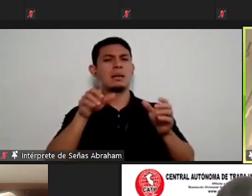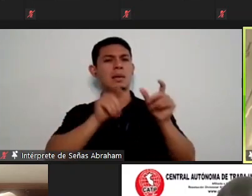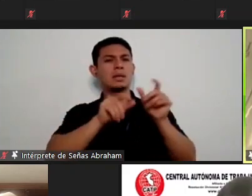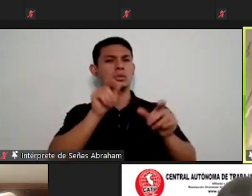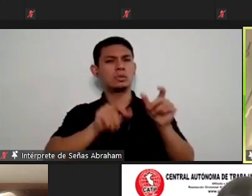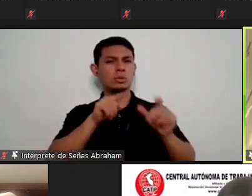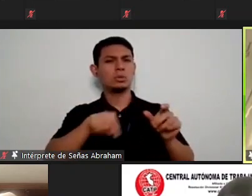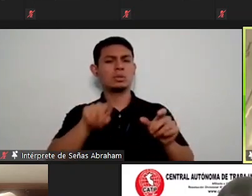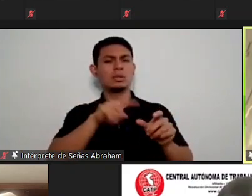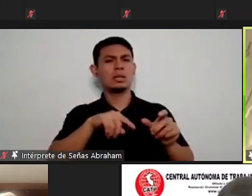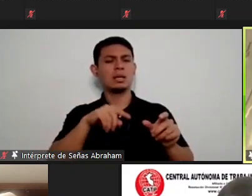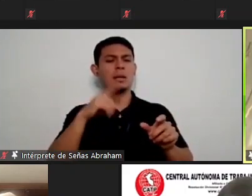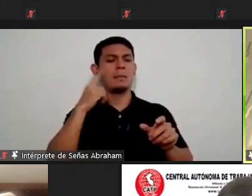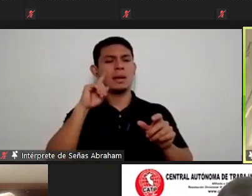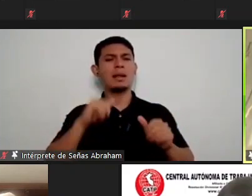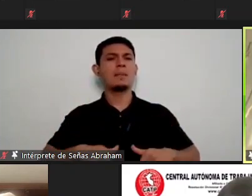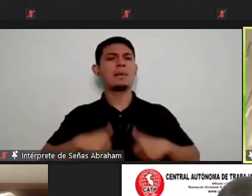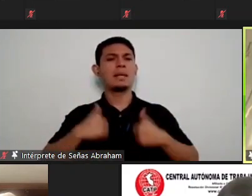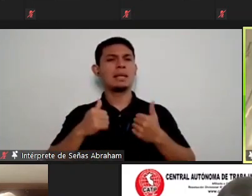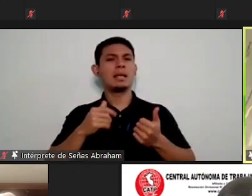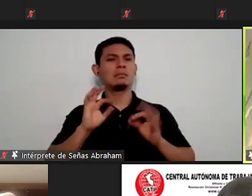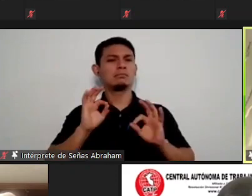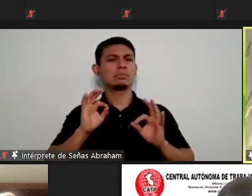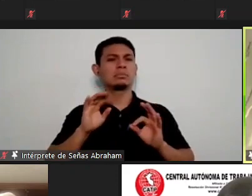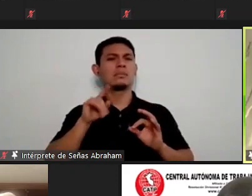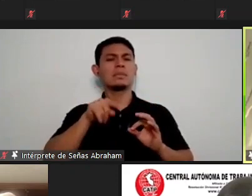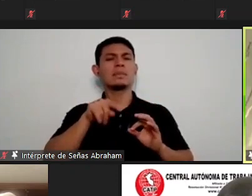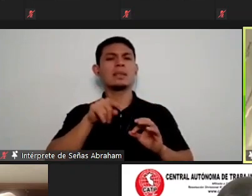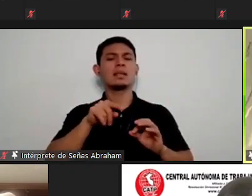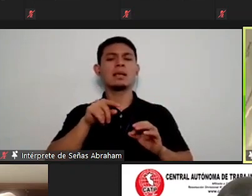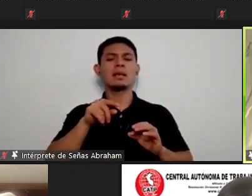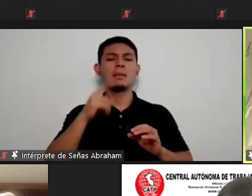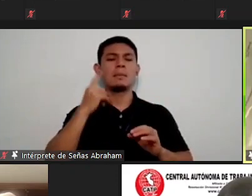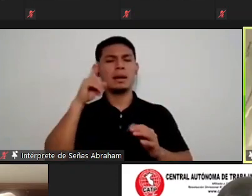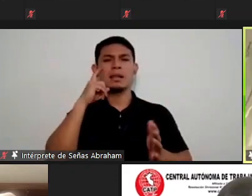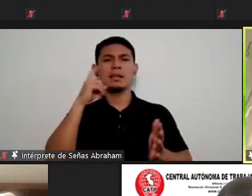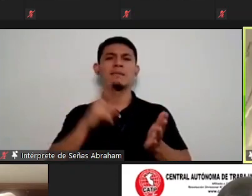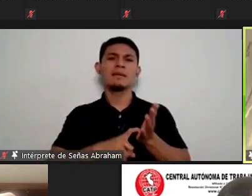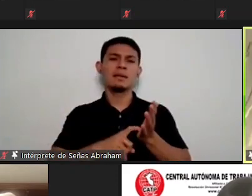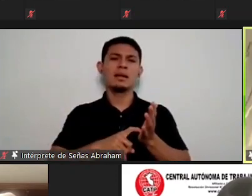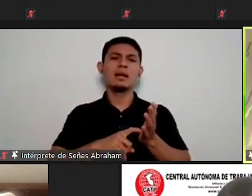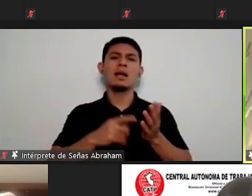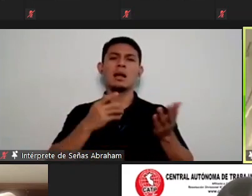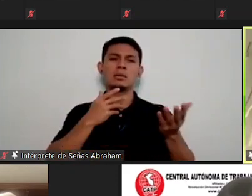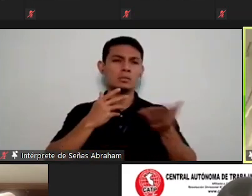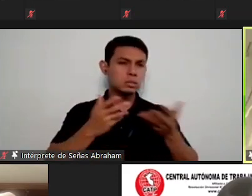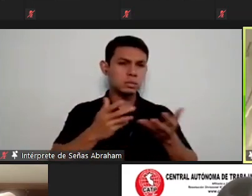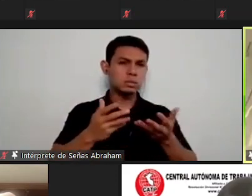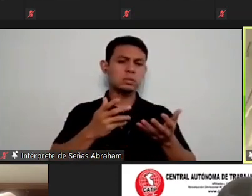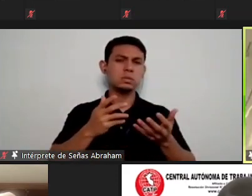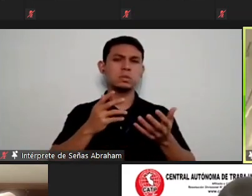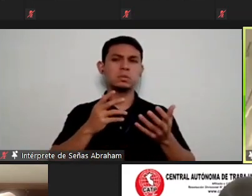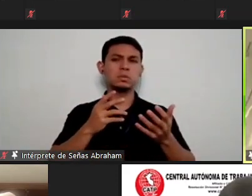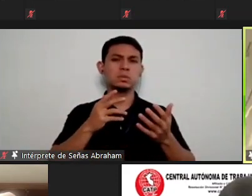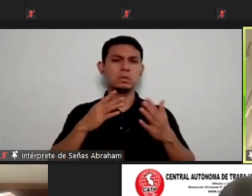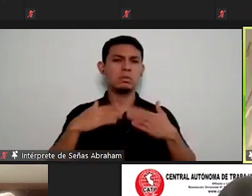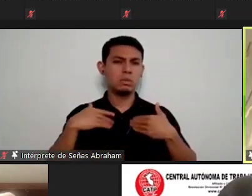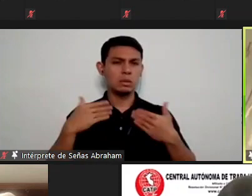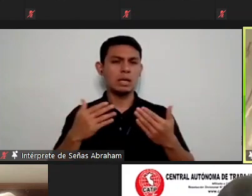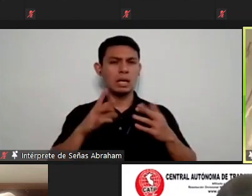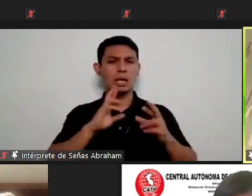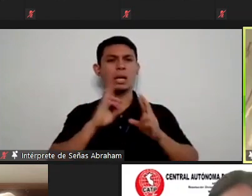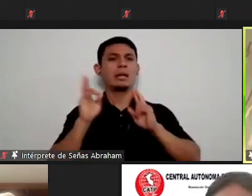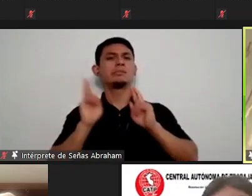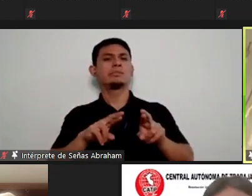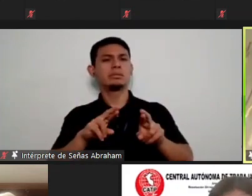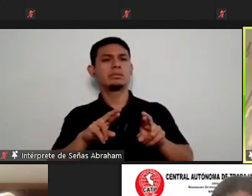undertake to identify prevent mitigate and account for how they address their actual impact